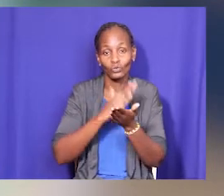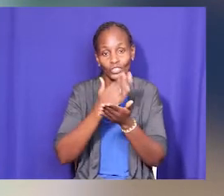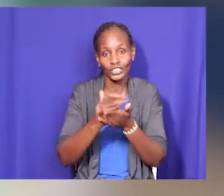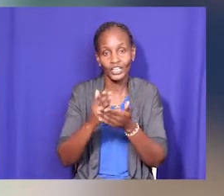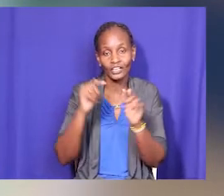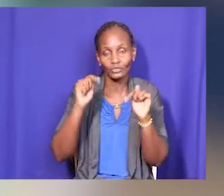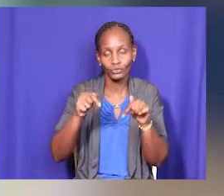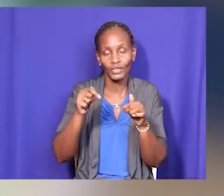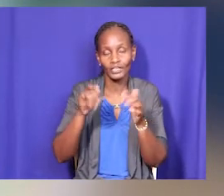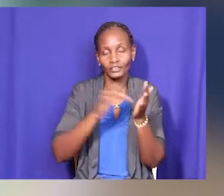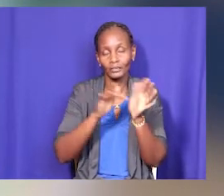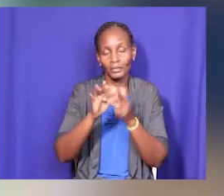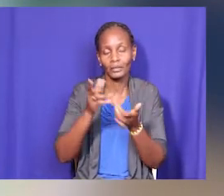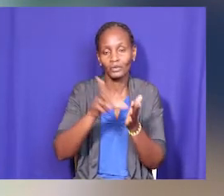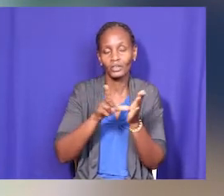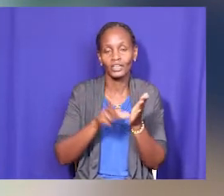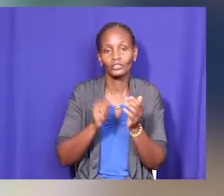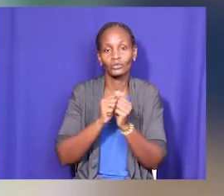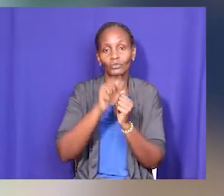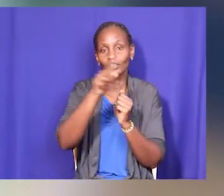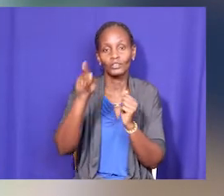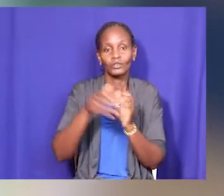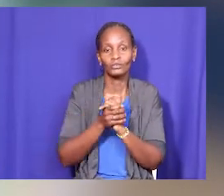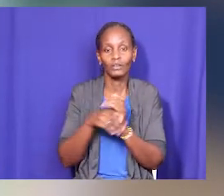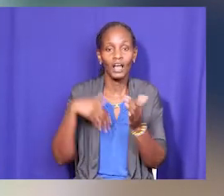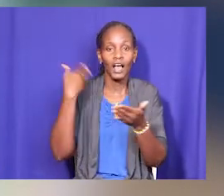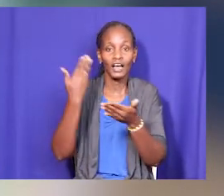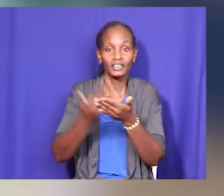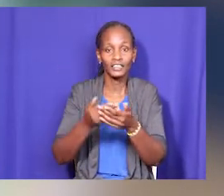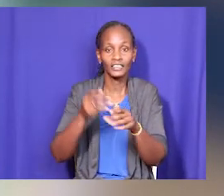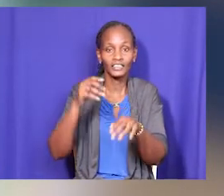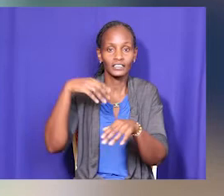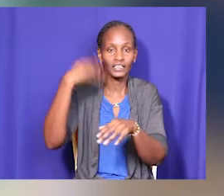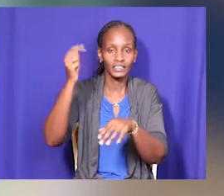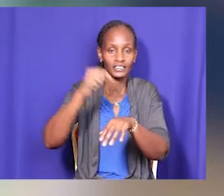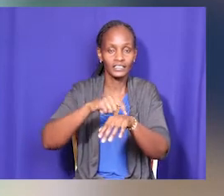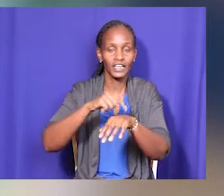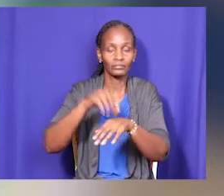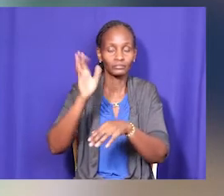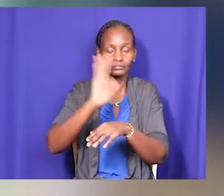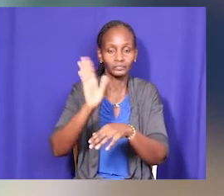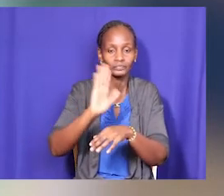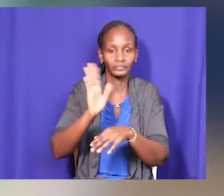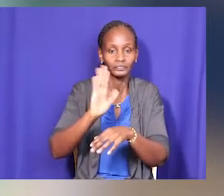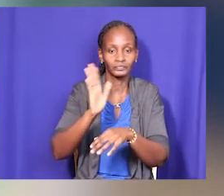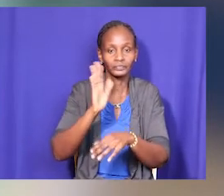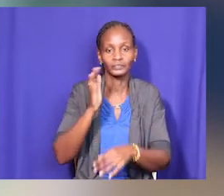Bible lesson with you. And until next time, bye!